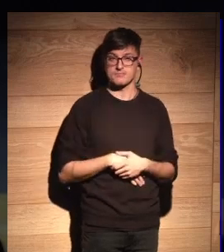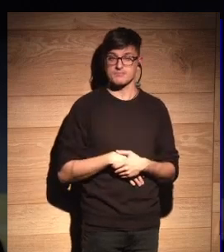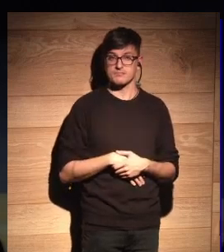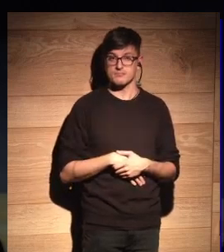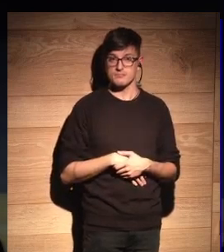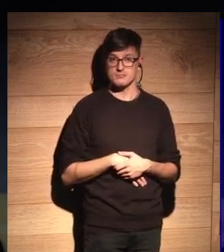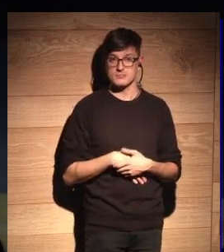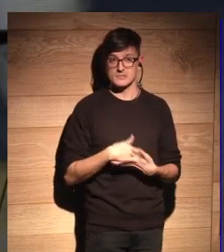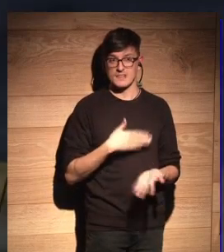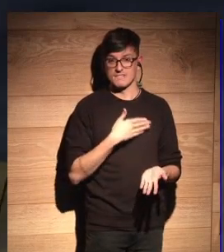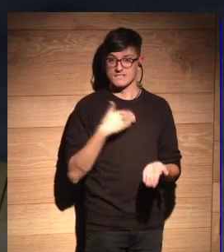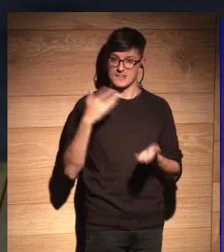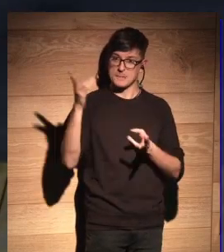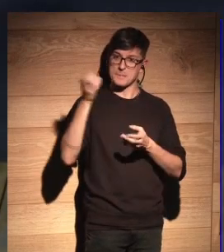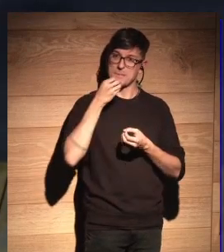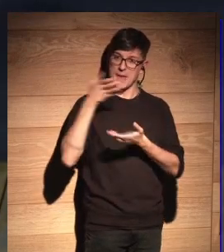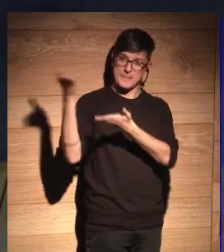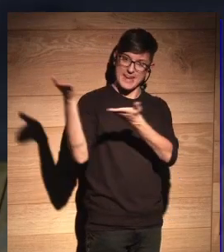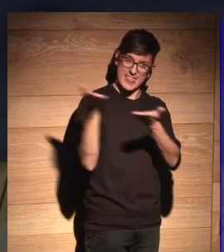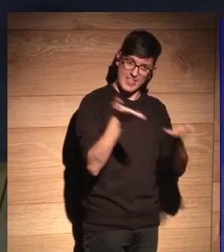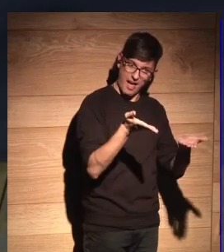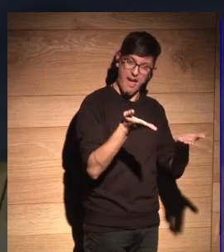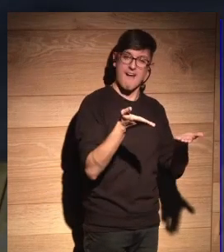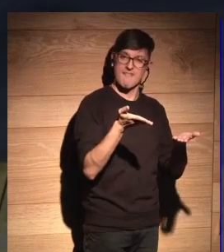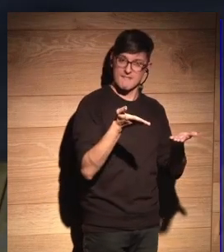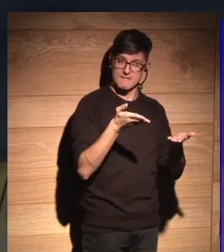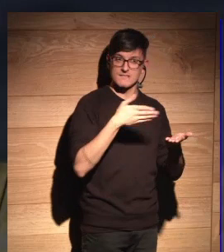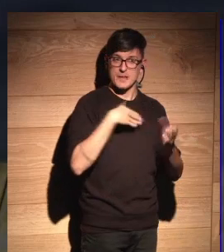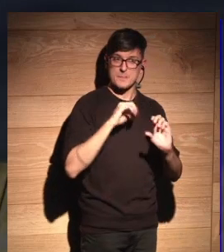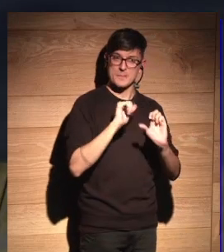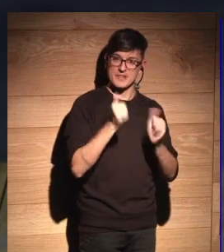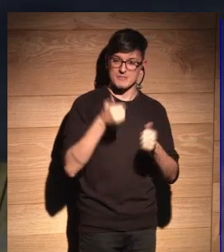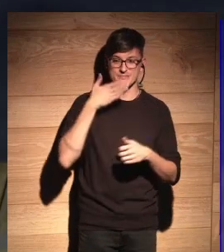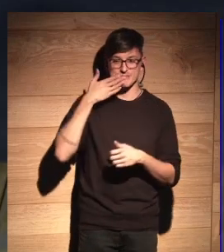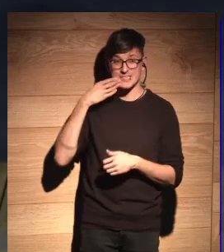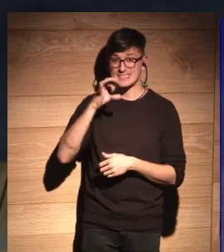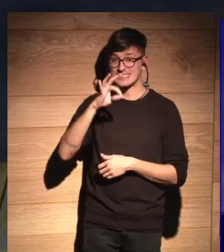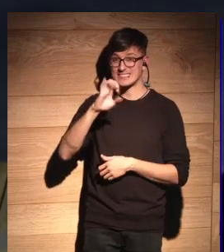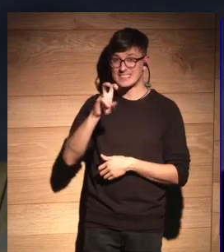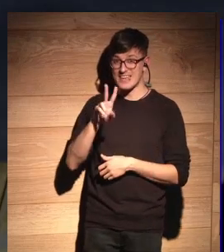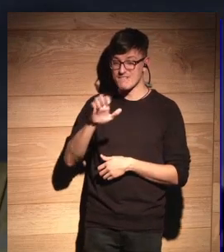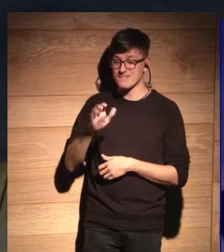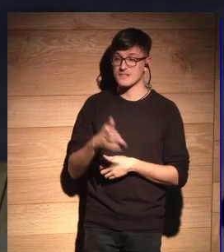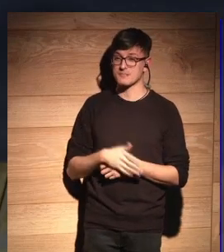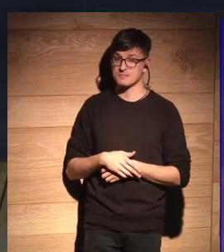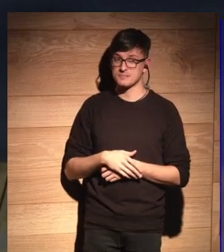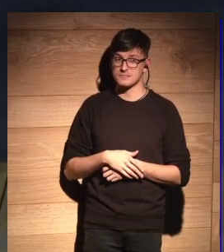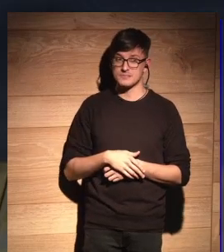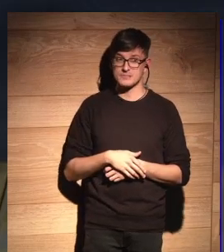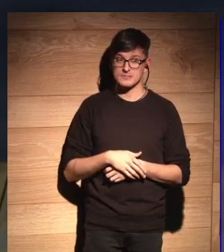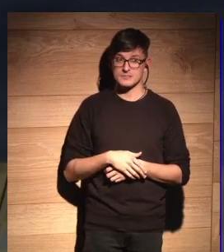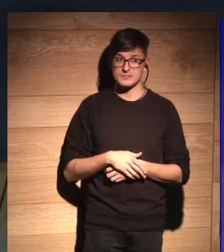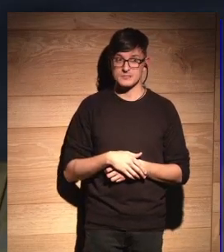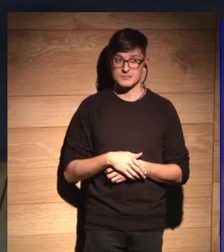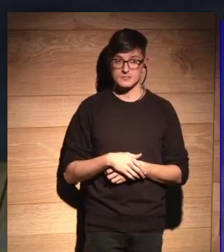with my dear Steve. So before we will look in all these